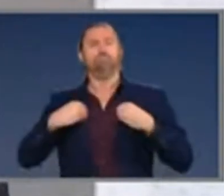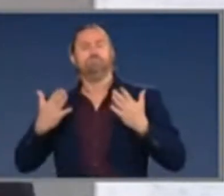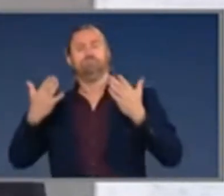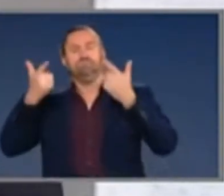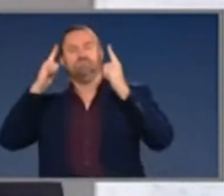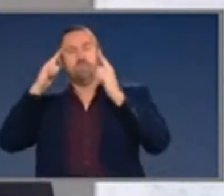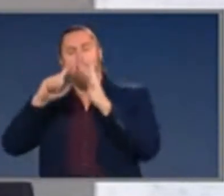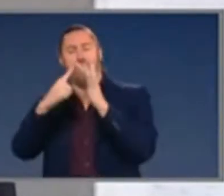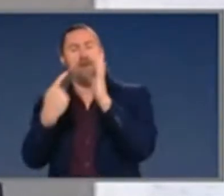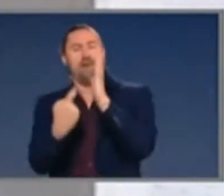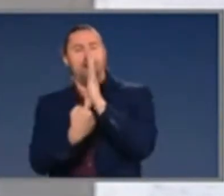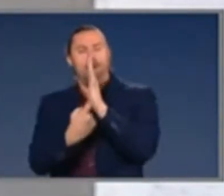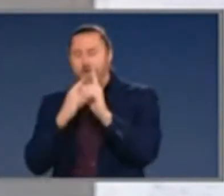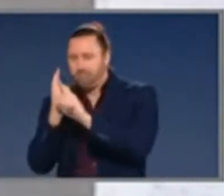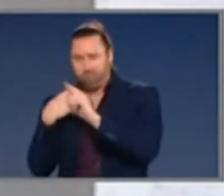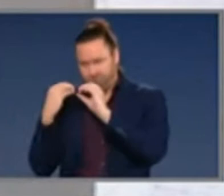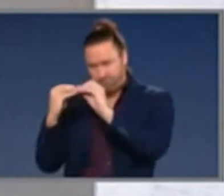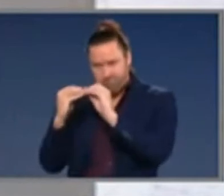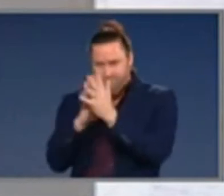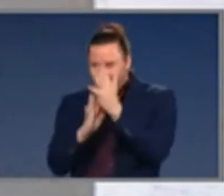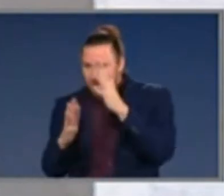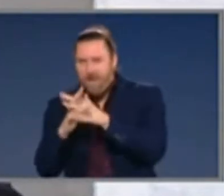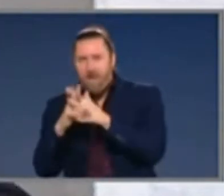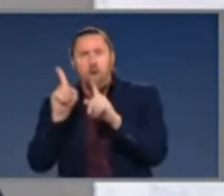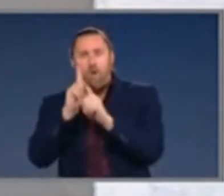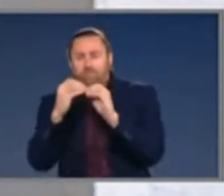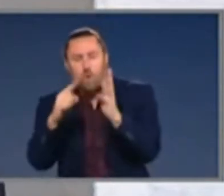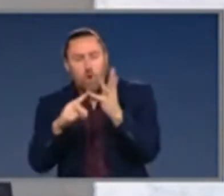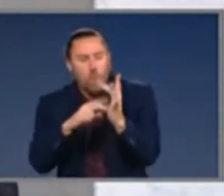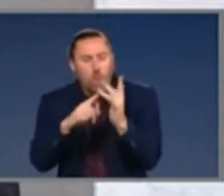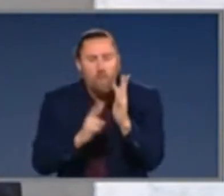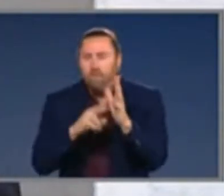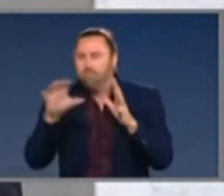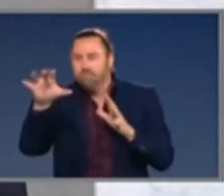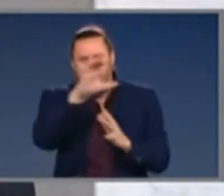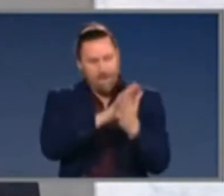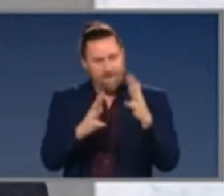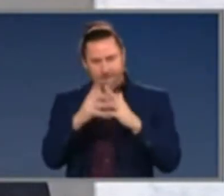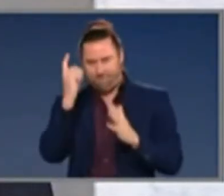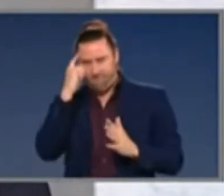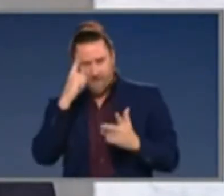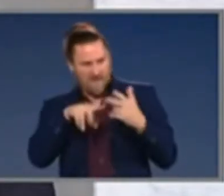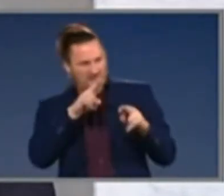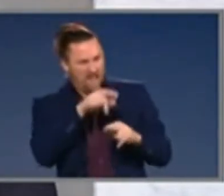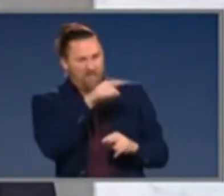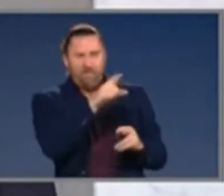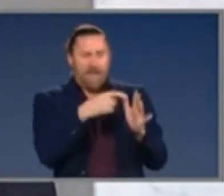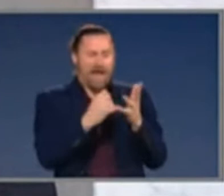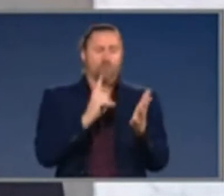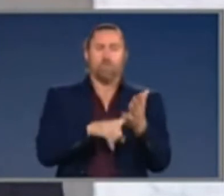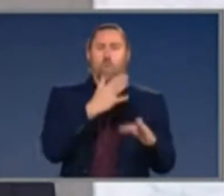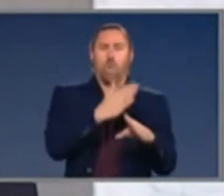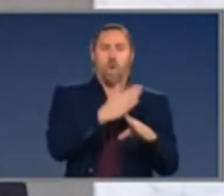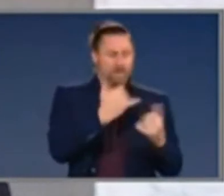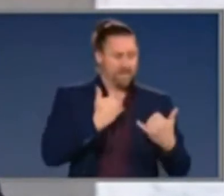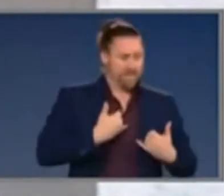there are ongoing discussions between the government, employer groups and employees about a range of issues managing the pandemic, and that will be